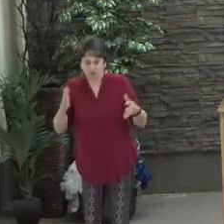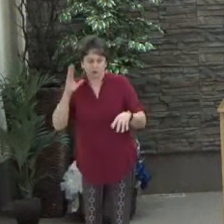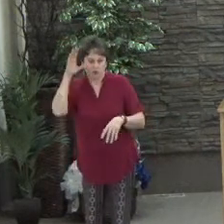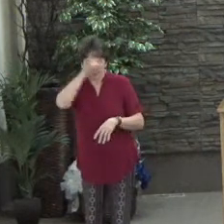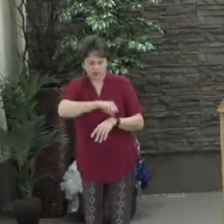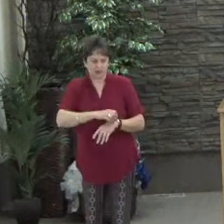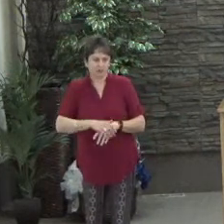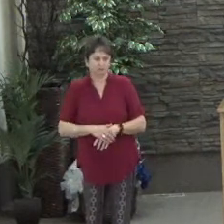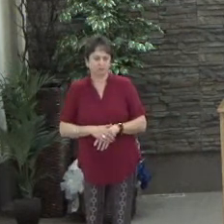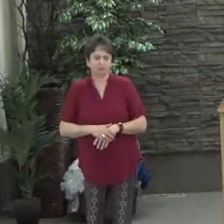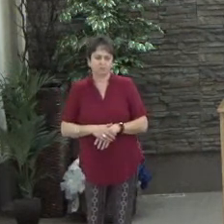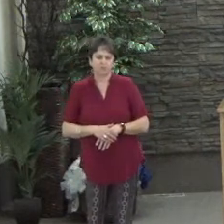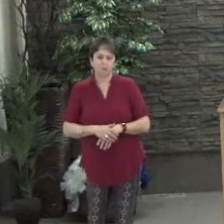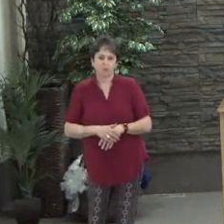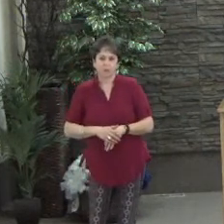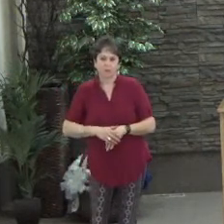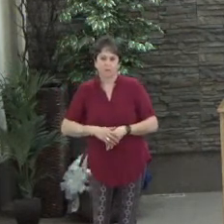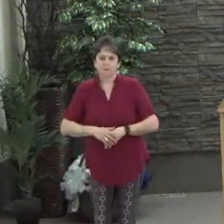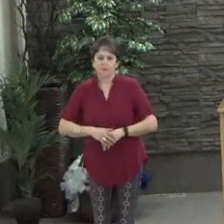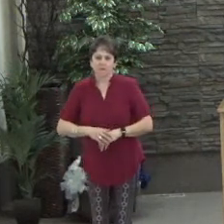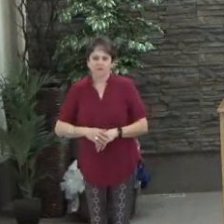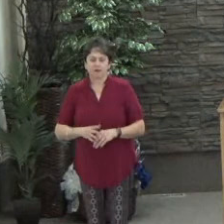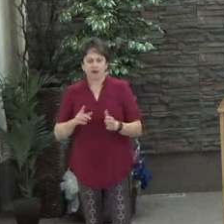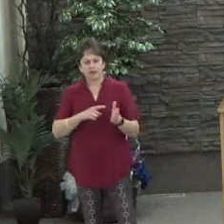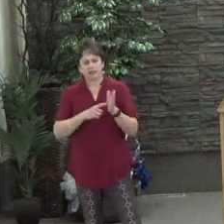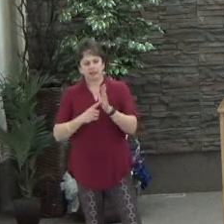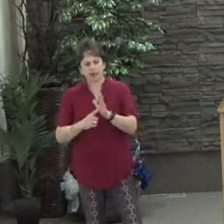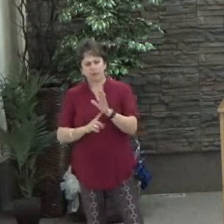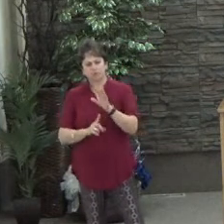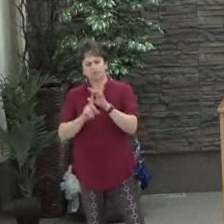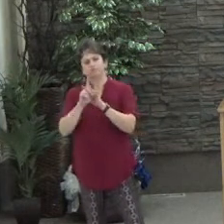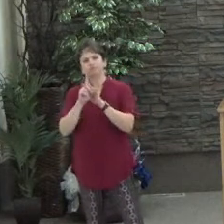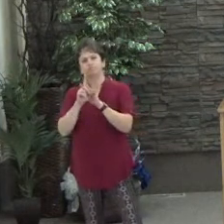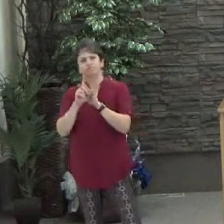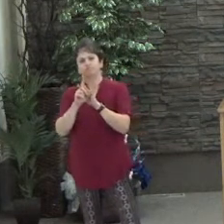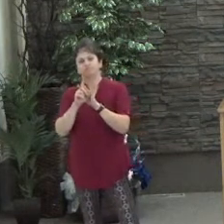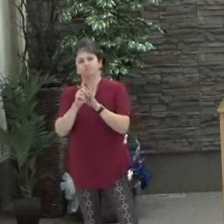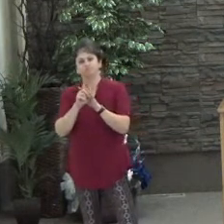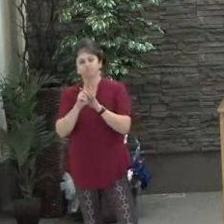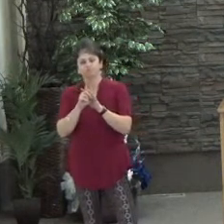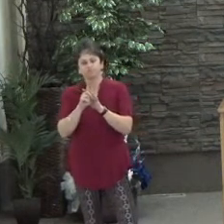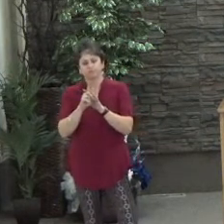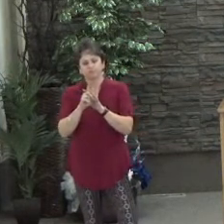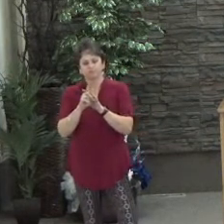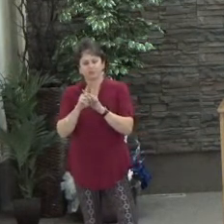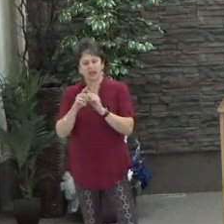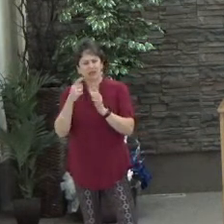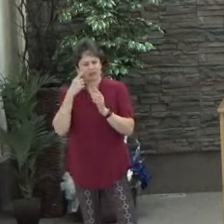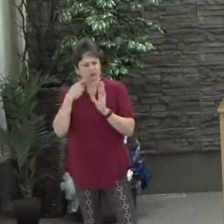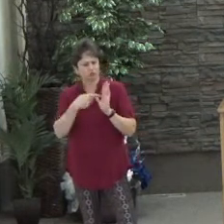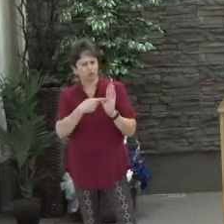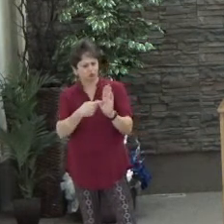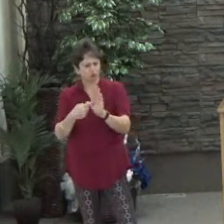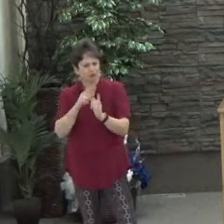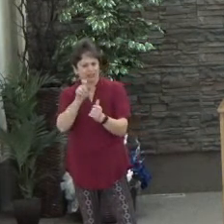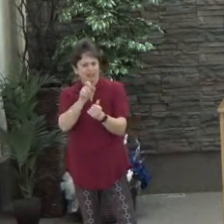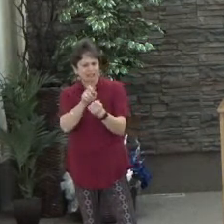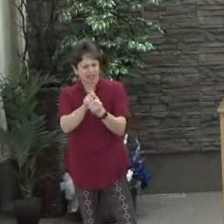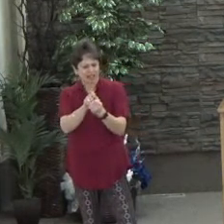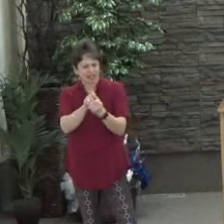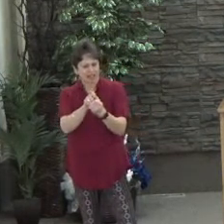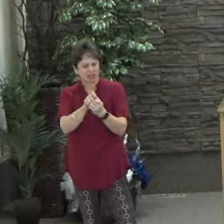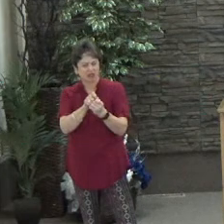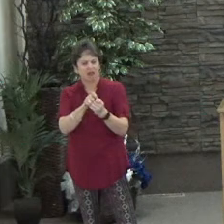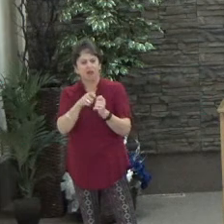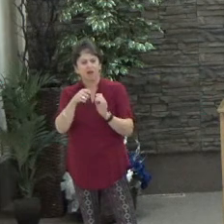So I've prayed about this. An example came to mind that I think illustrates exactly the principle